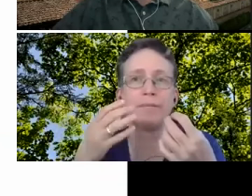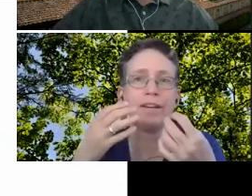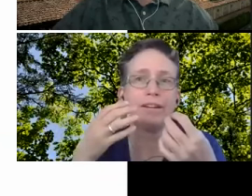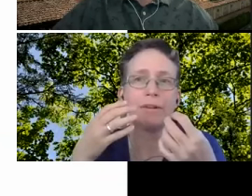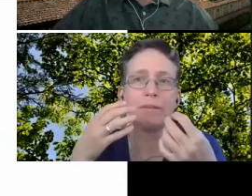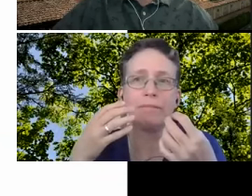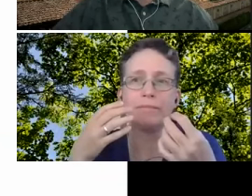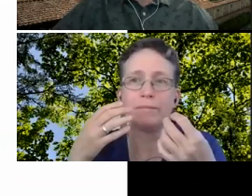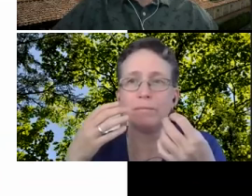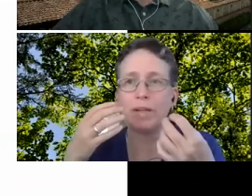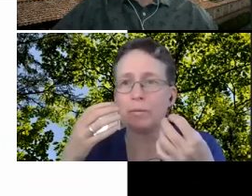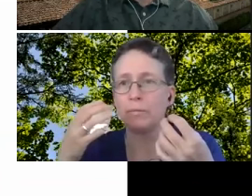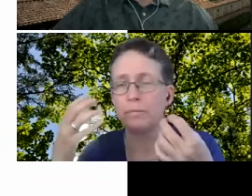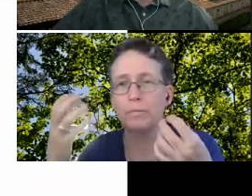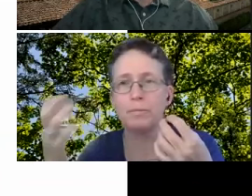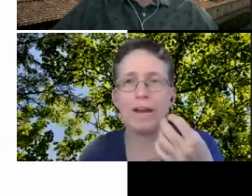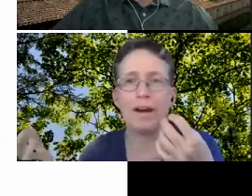from